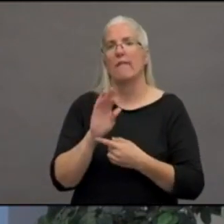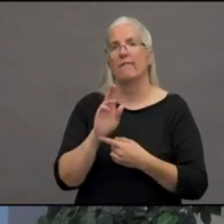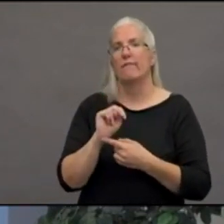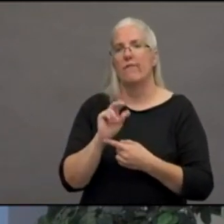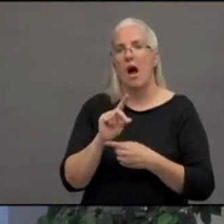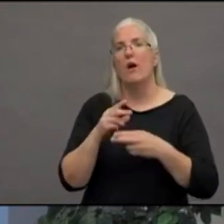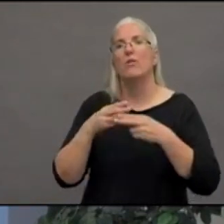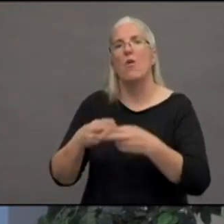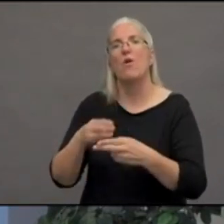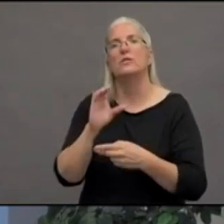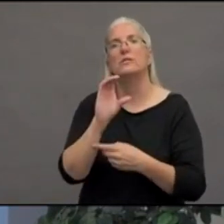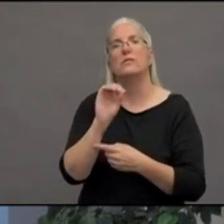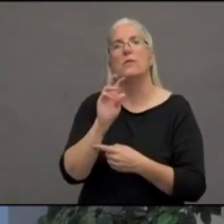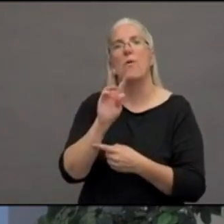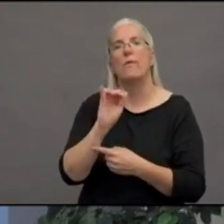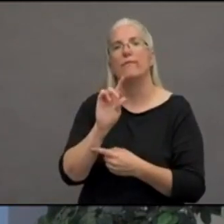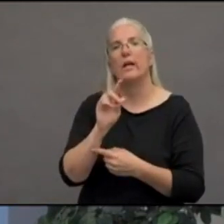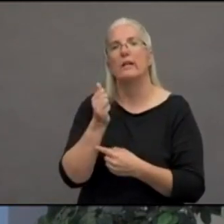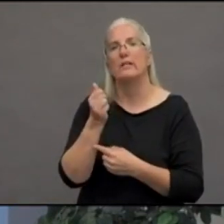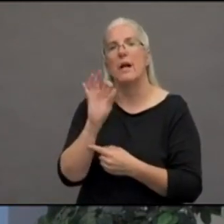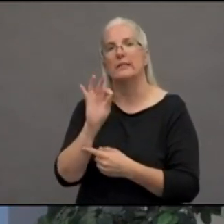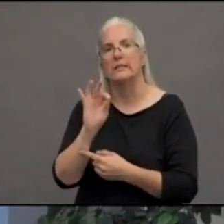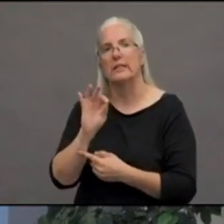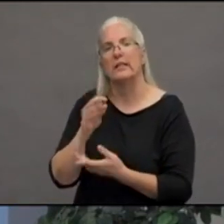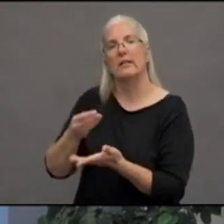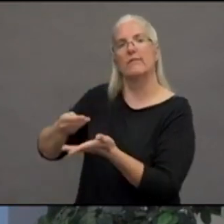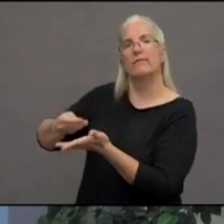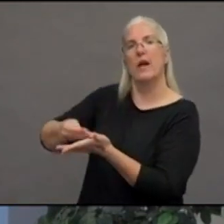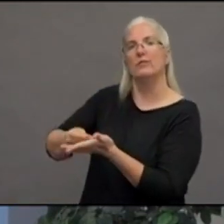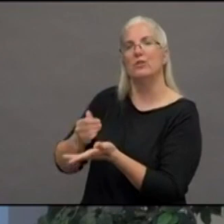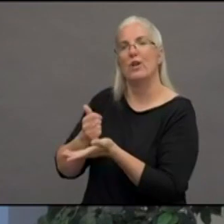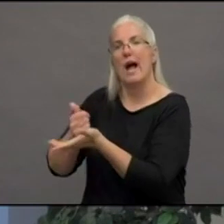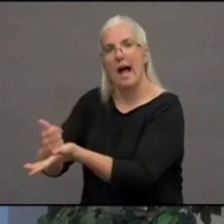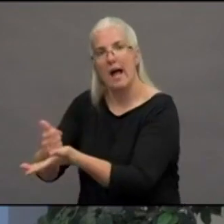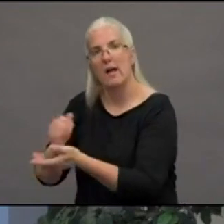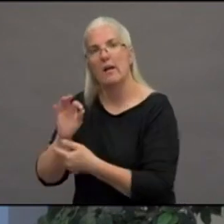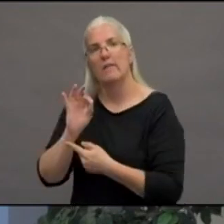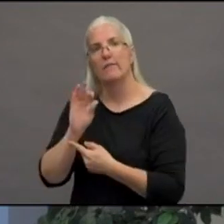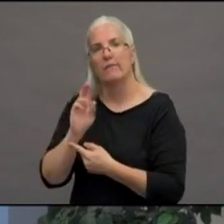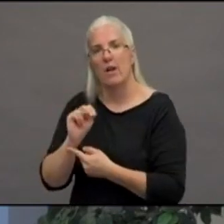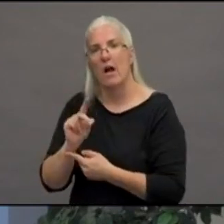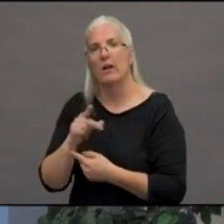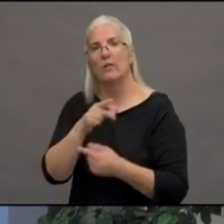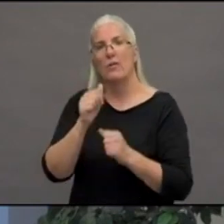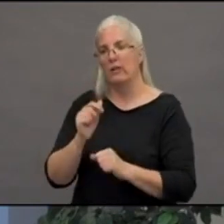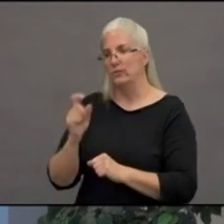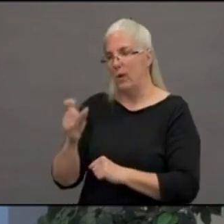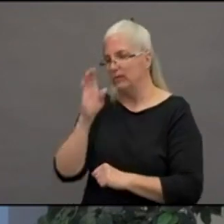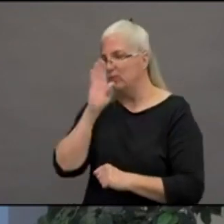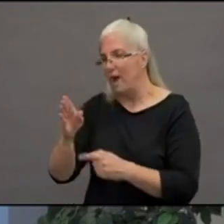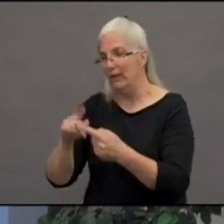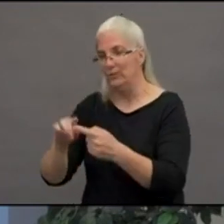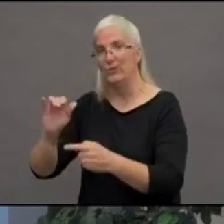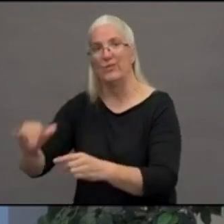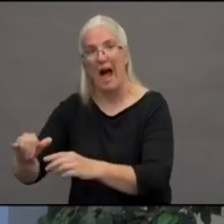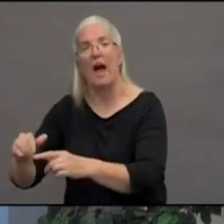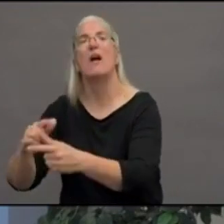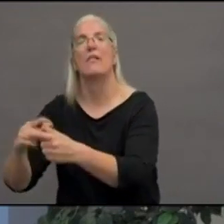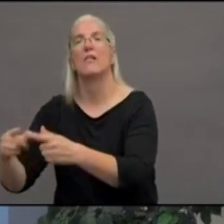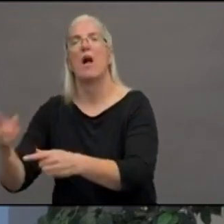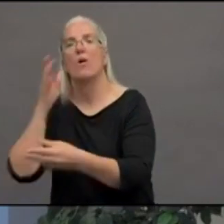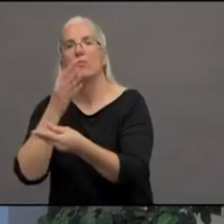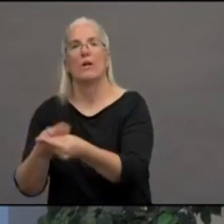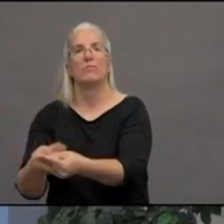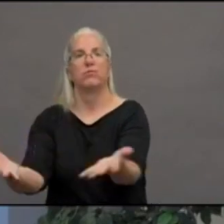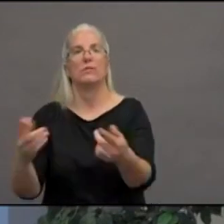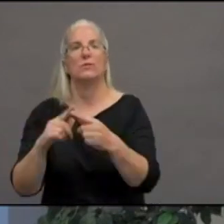Financial Assistance Fund. And you can donate directly to that fund and know that your money is going specifically